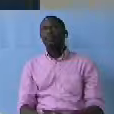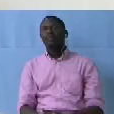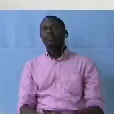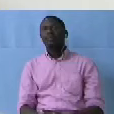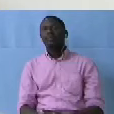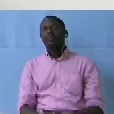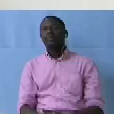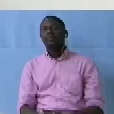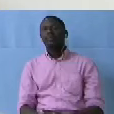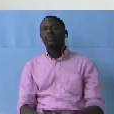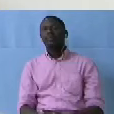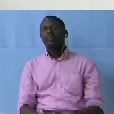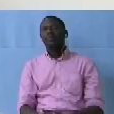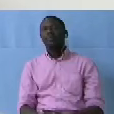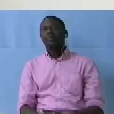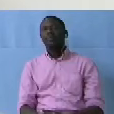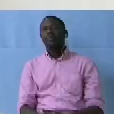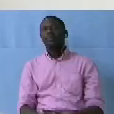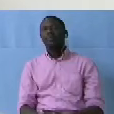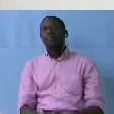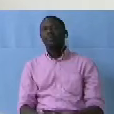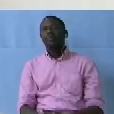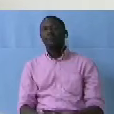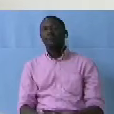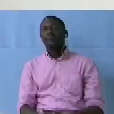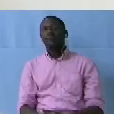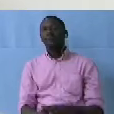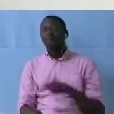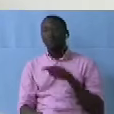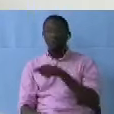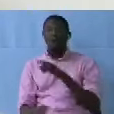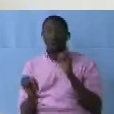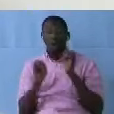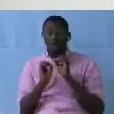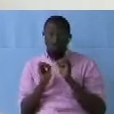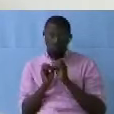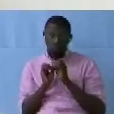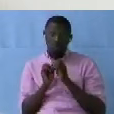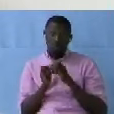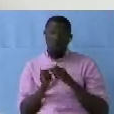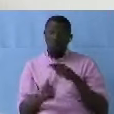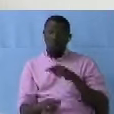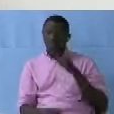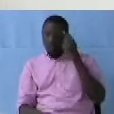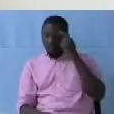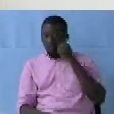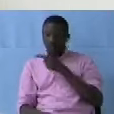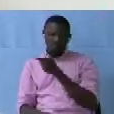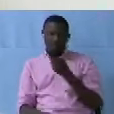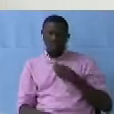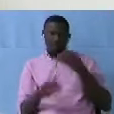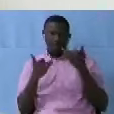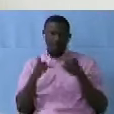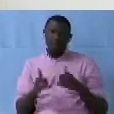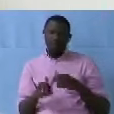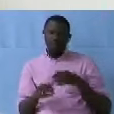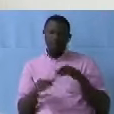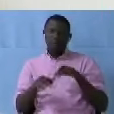So in the absence of that, I think they have failed to take the